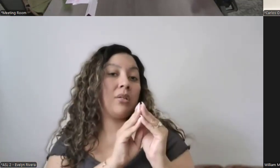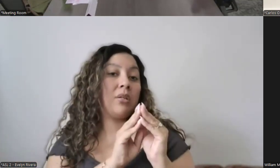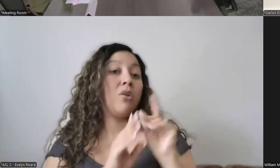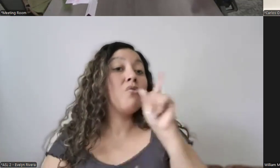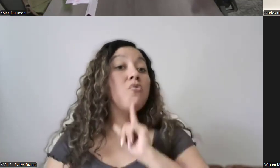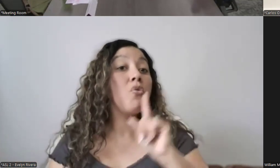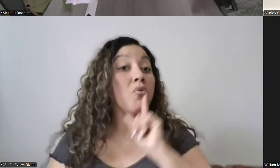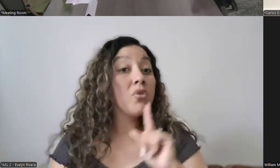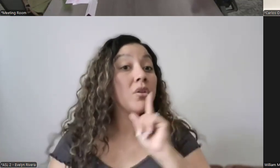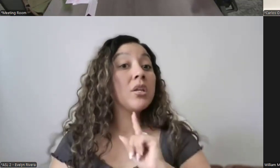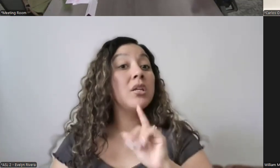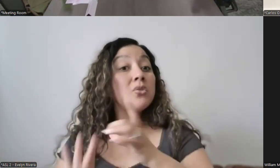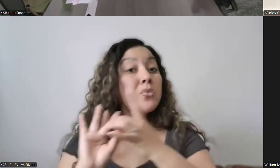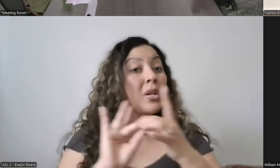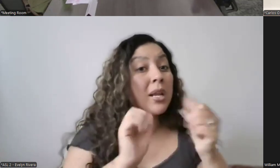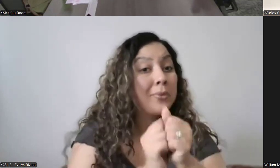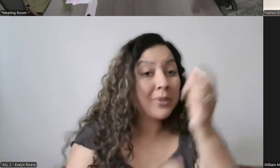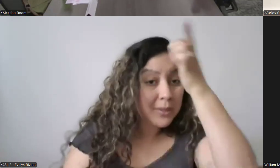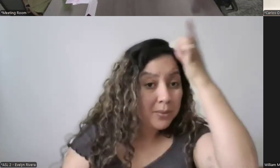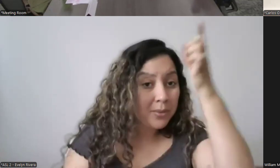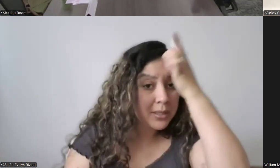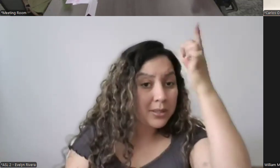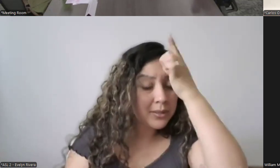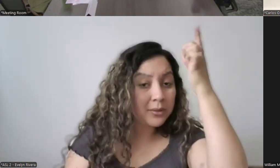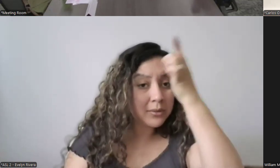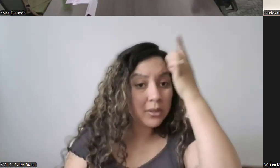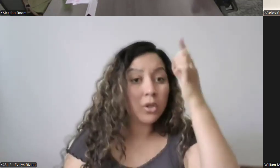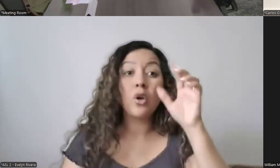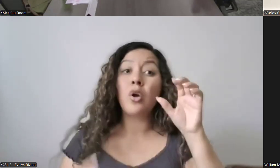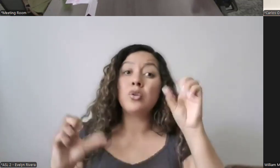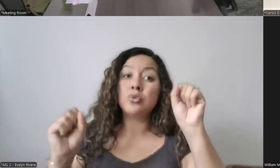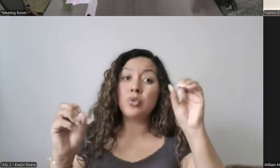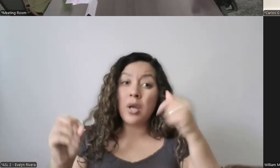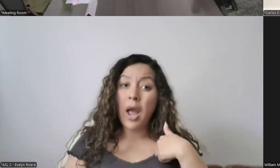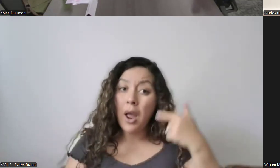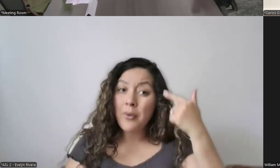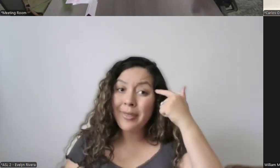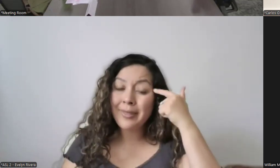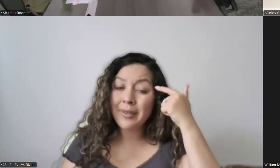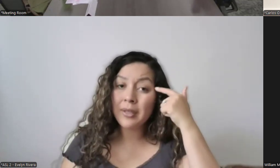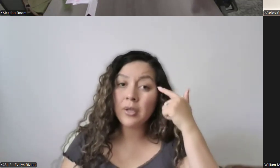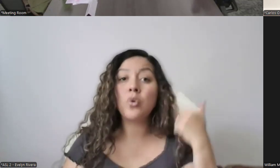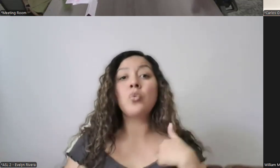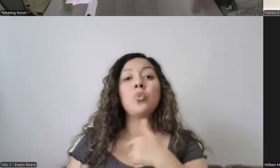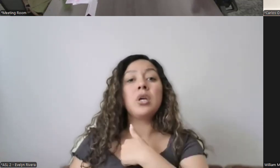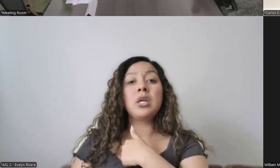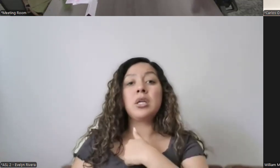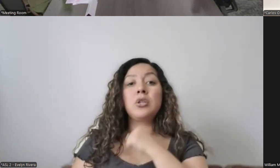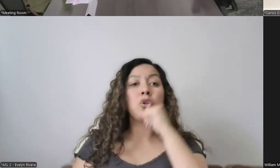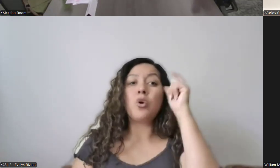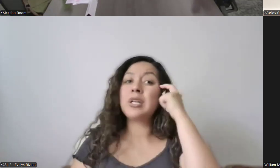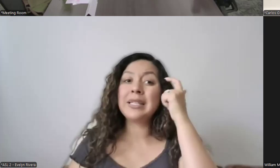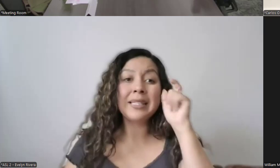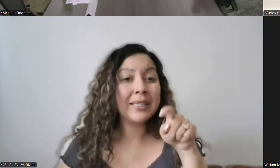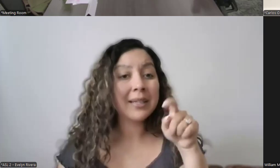contributor to dementia, even just on its own. So I would think Wynn and others, I think we don't need a letter to the